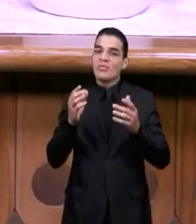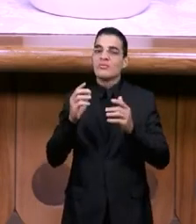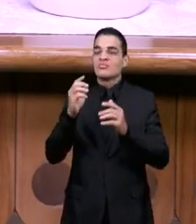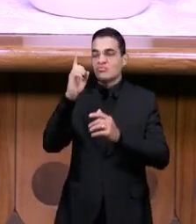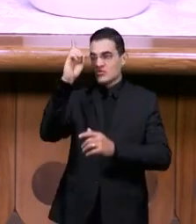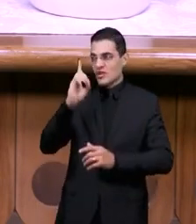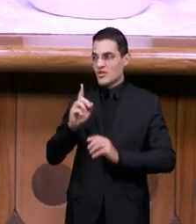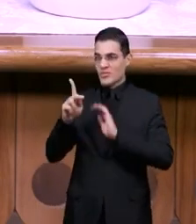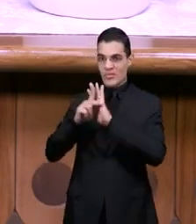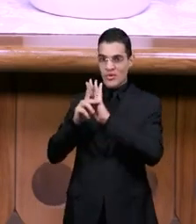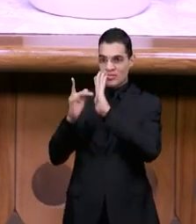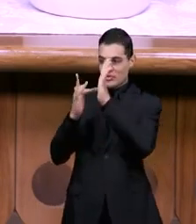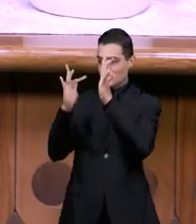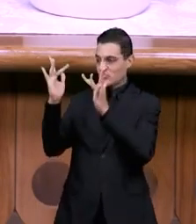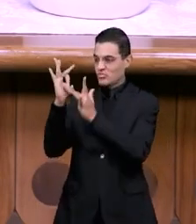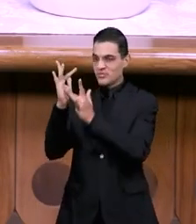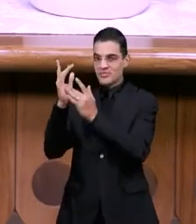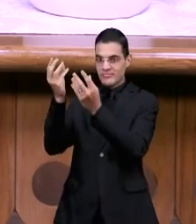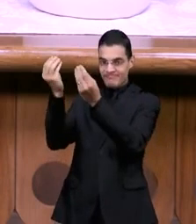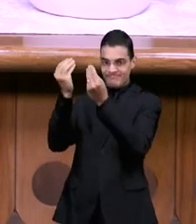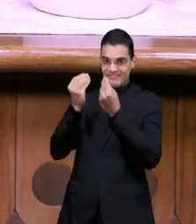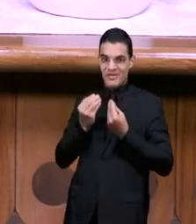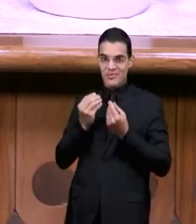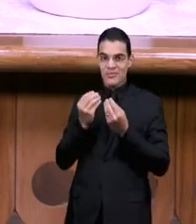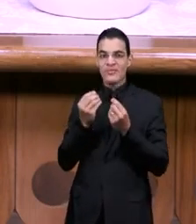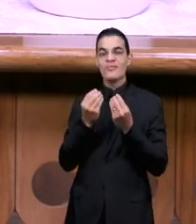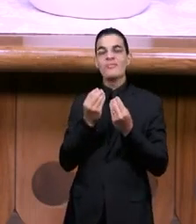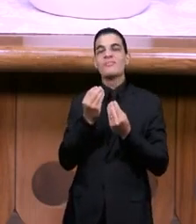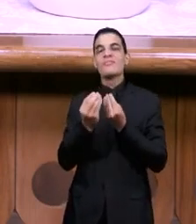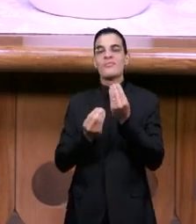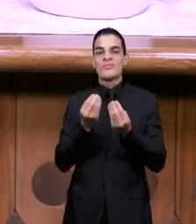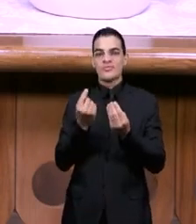him can be in the name of Jesus